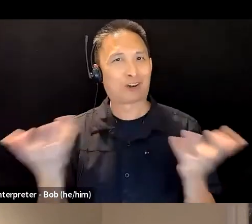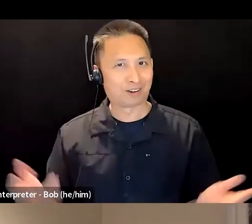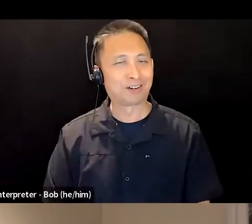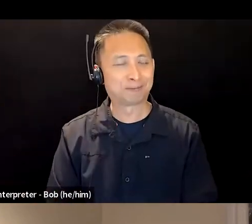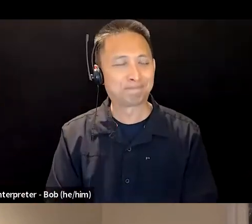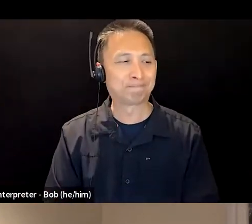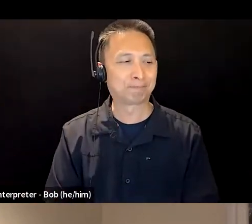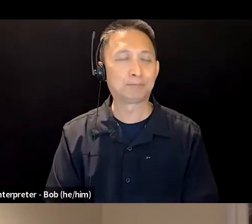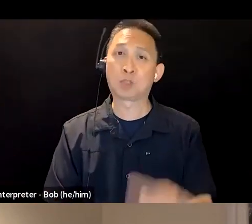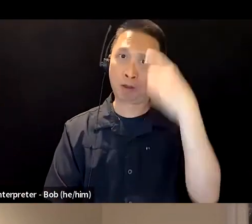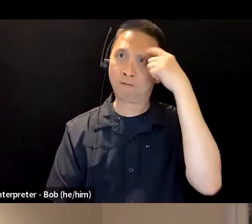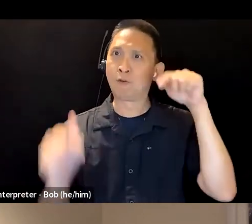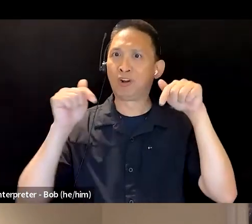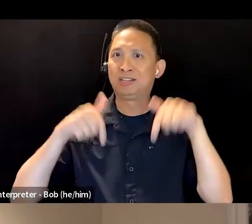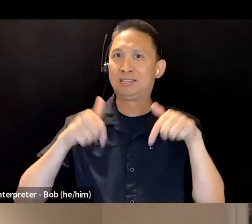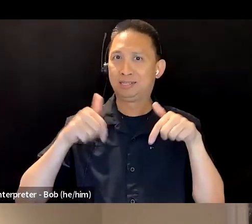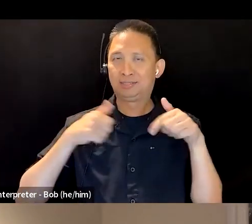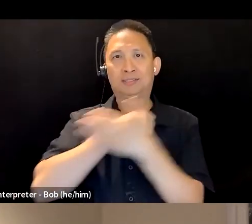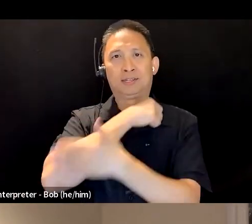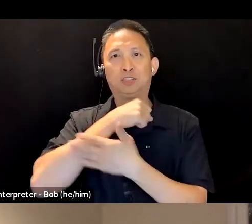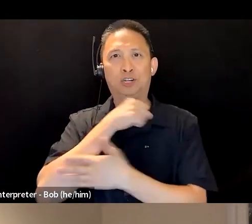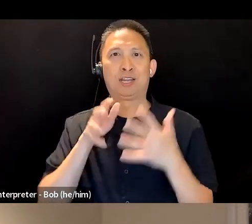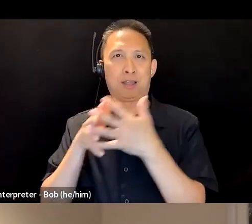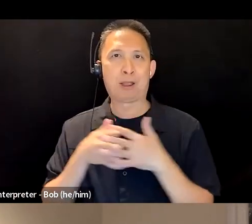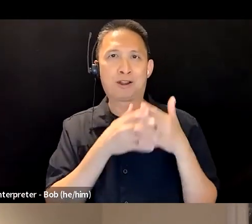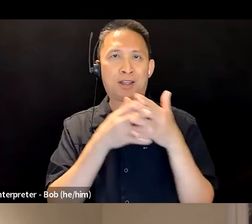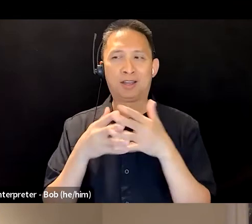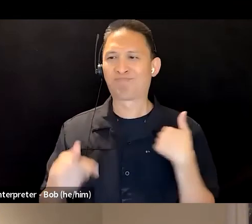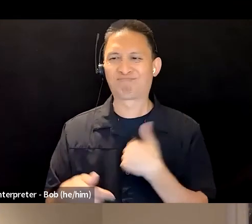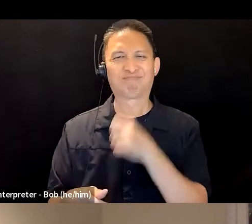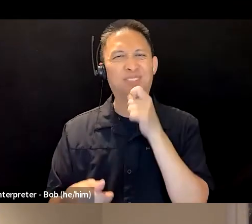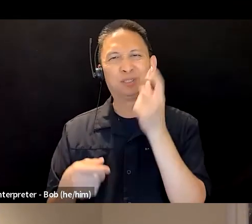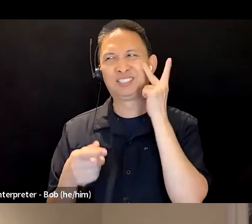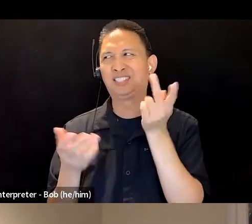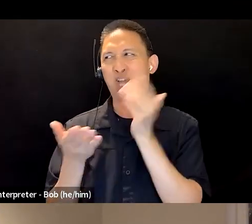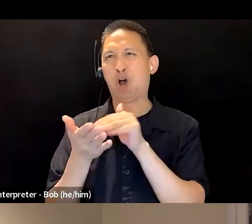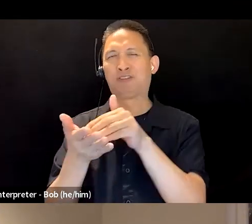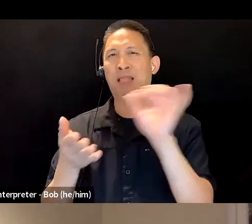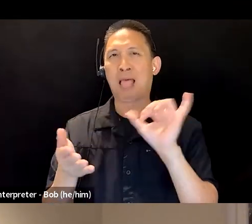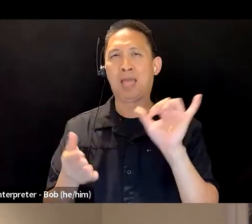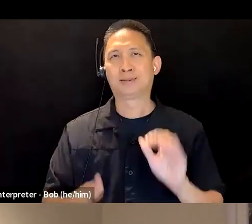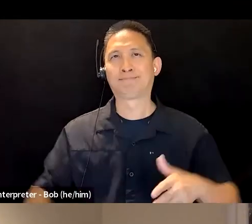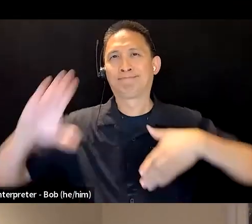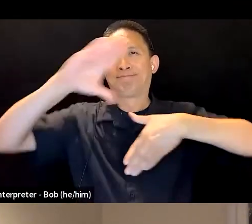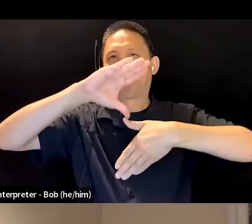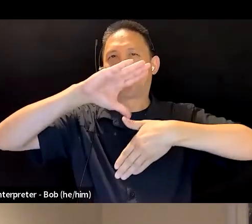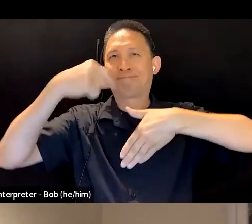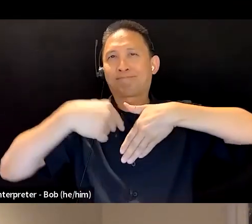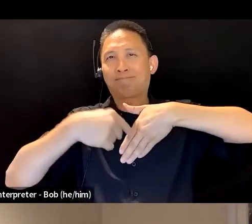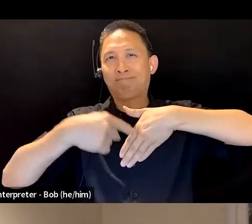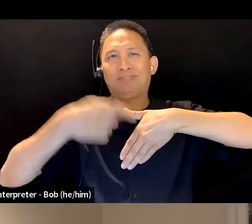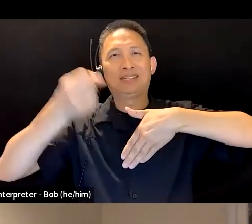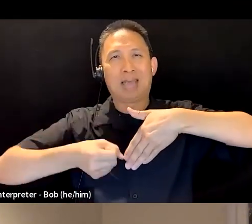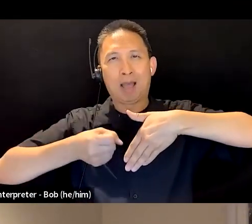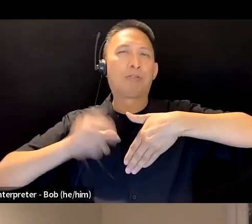in this country, we don't see it as often as we would see it down in Latin America and in Europe. Again, we were talking about this